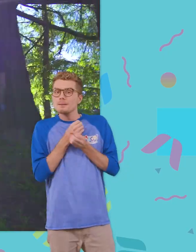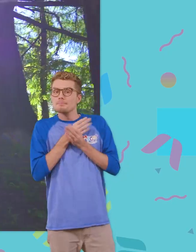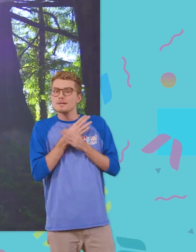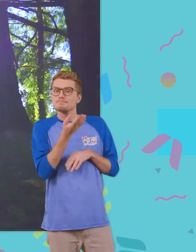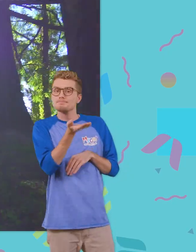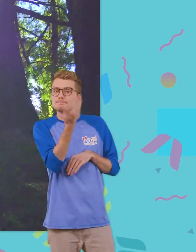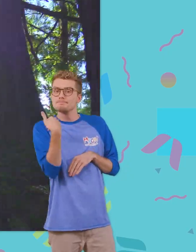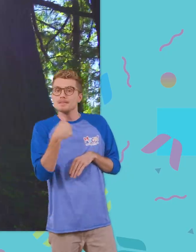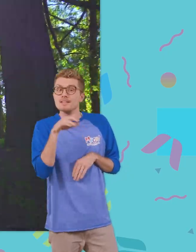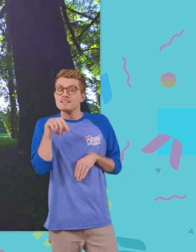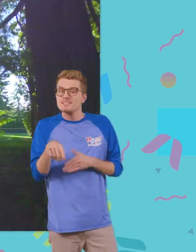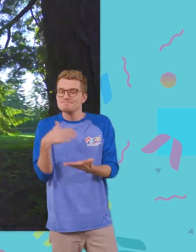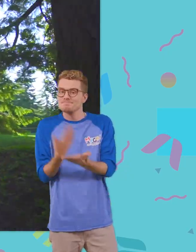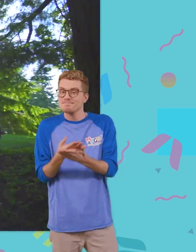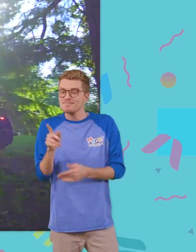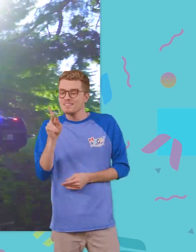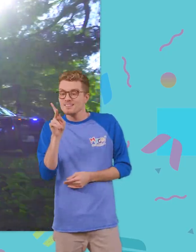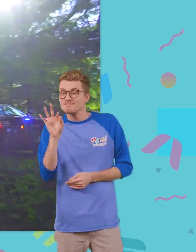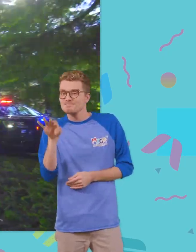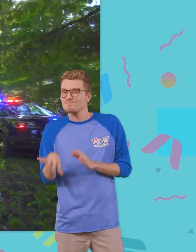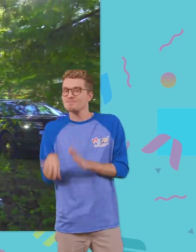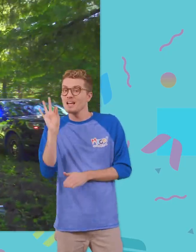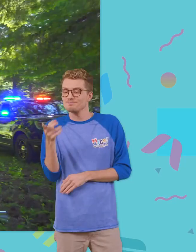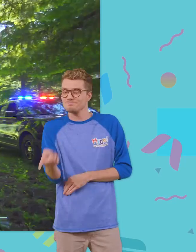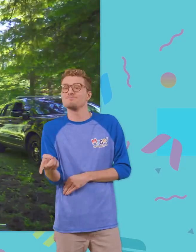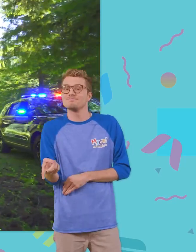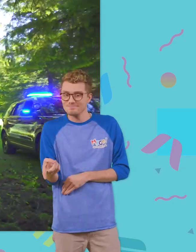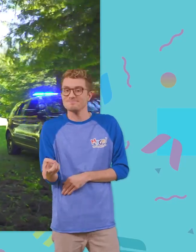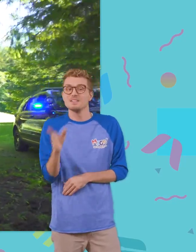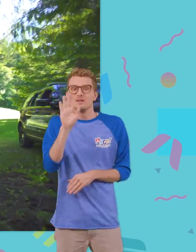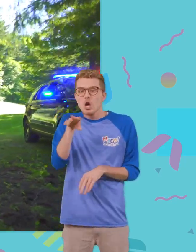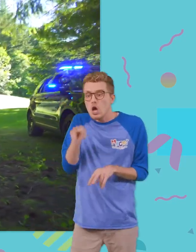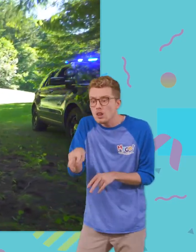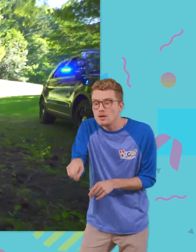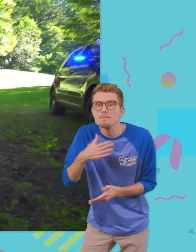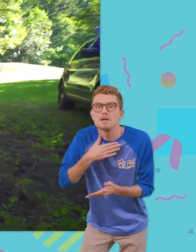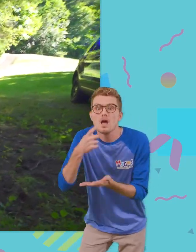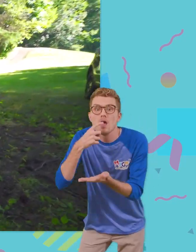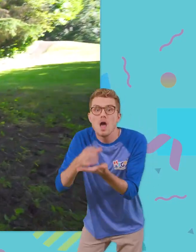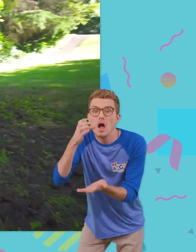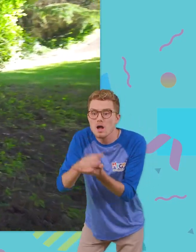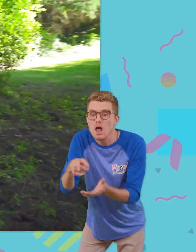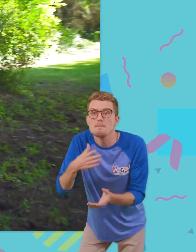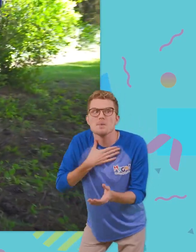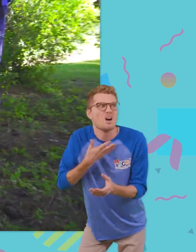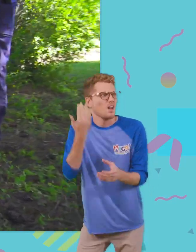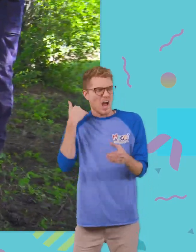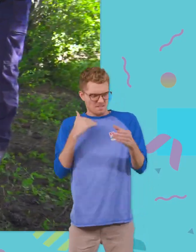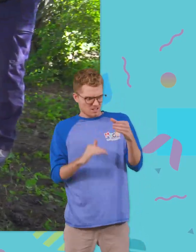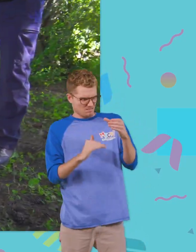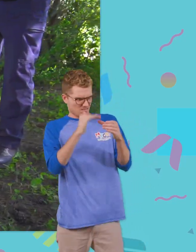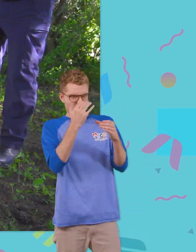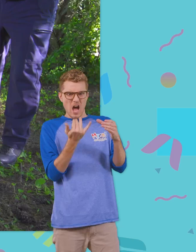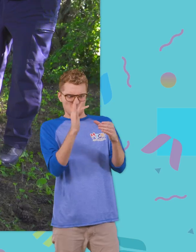Investigator Blippi, this is the evidence that the canine tracks to. Oh, look! This is my glass! This